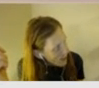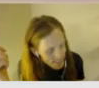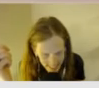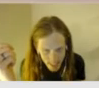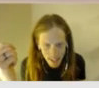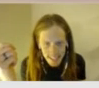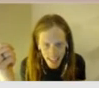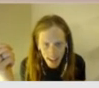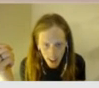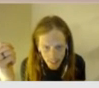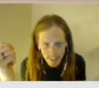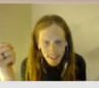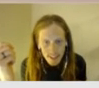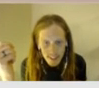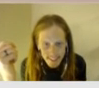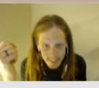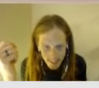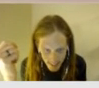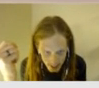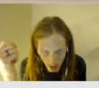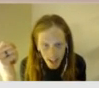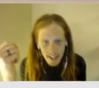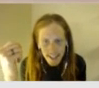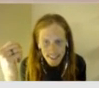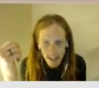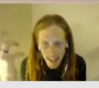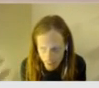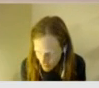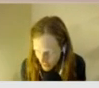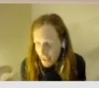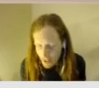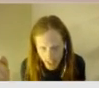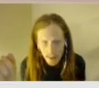I on Thanksgiving, I sat on the dryer, and